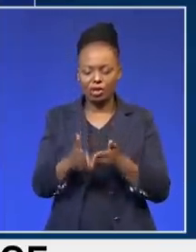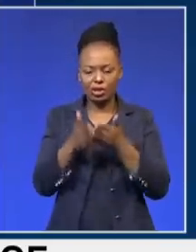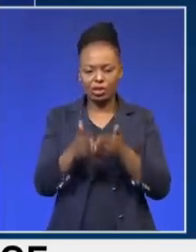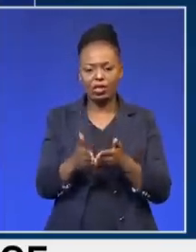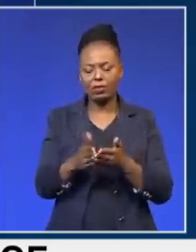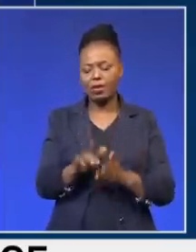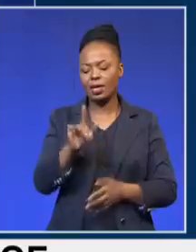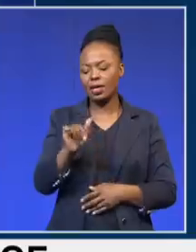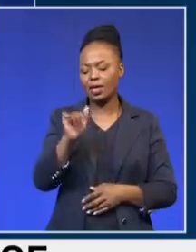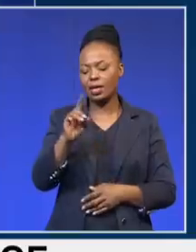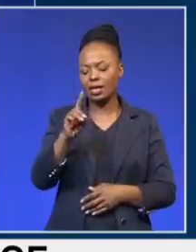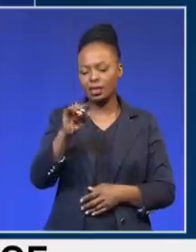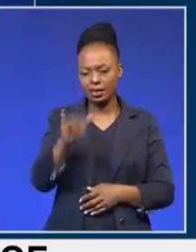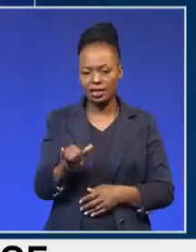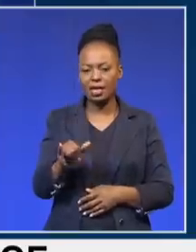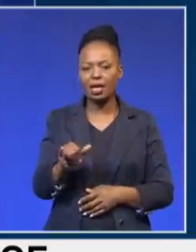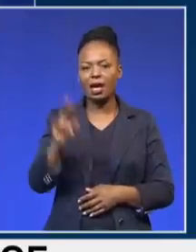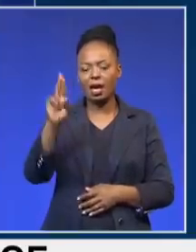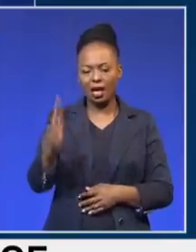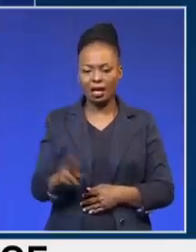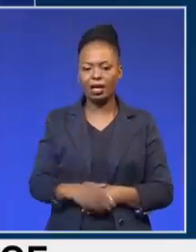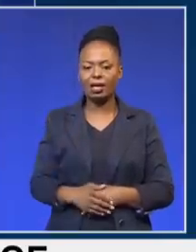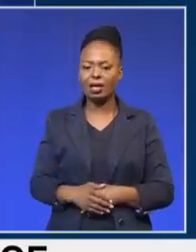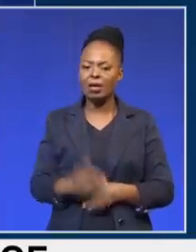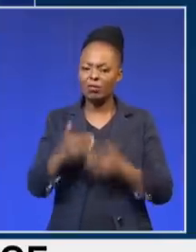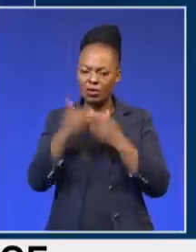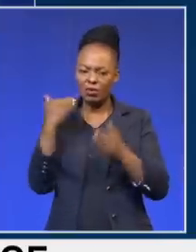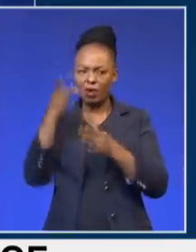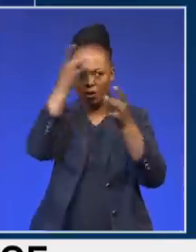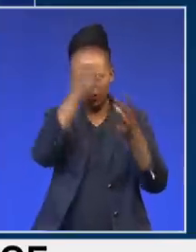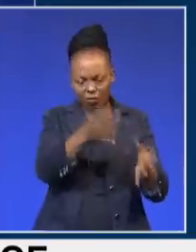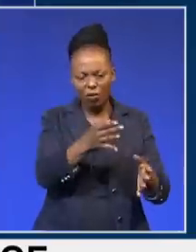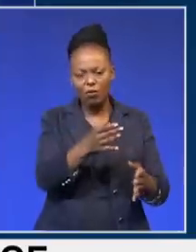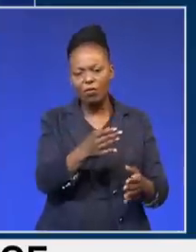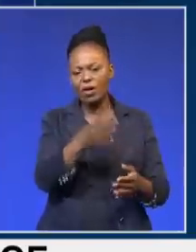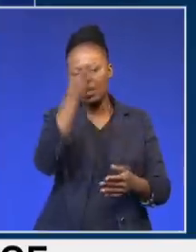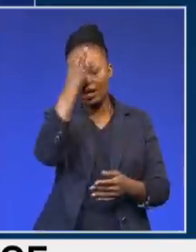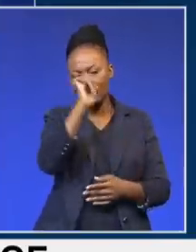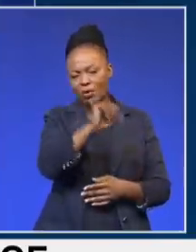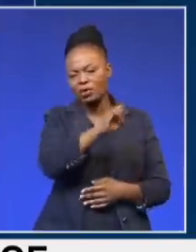communication was there with the South African government by intelligence officials?